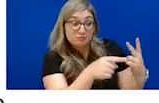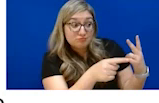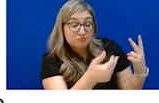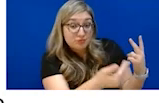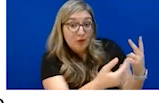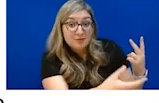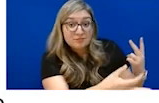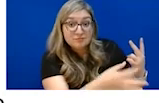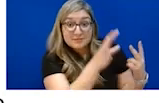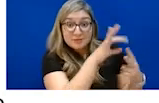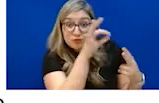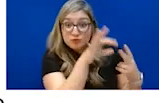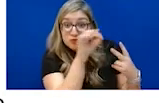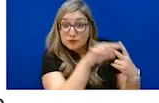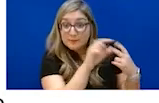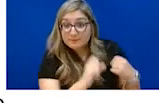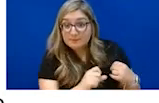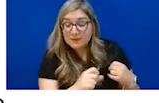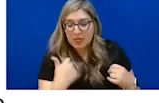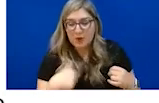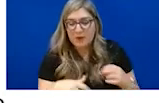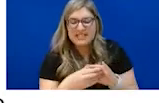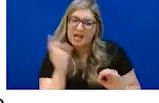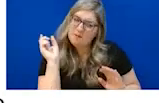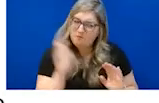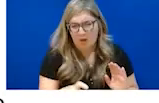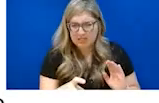oh, you must take this class face to face or you don't get it.